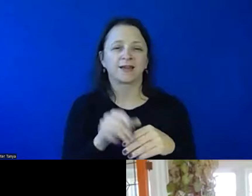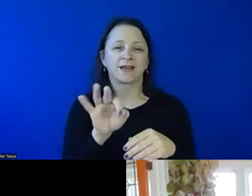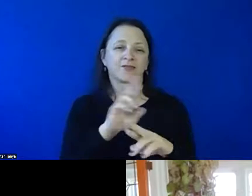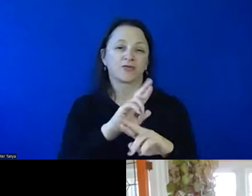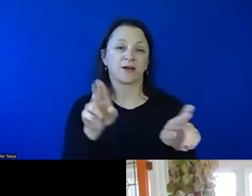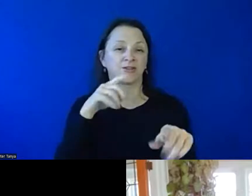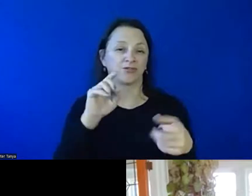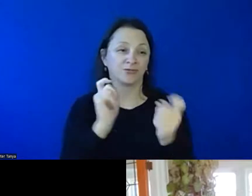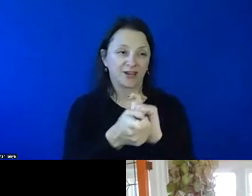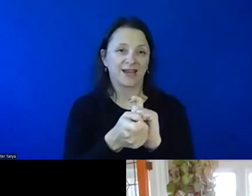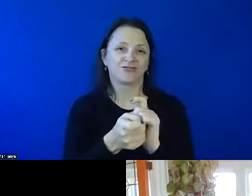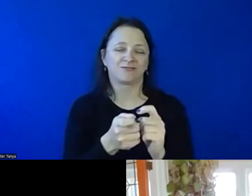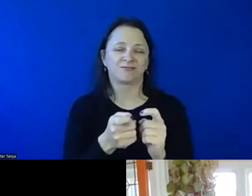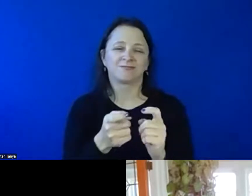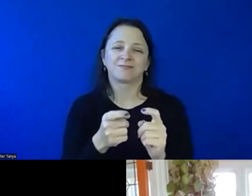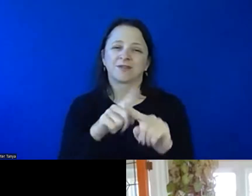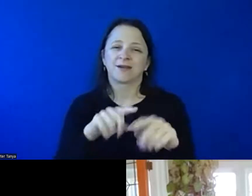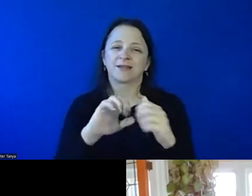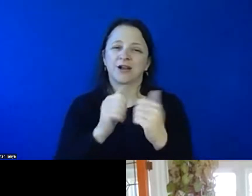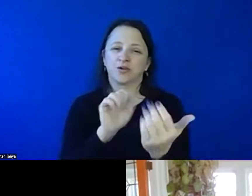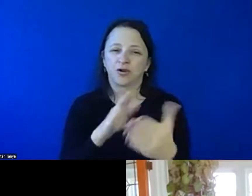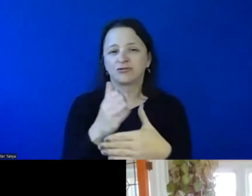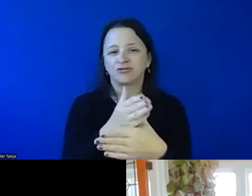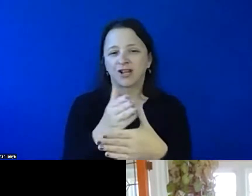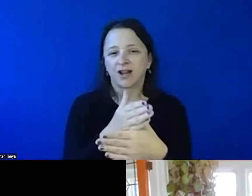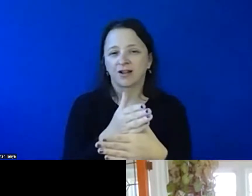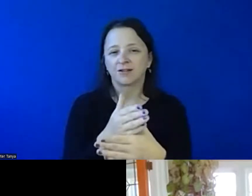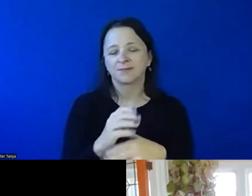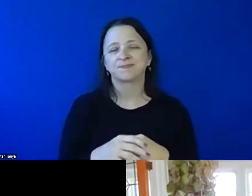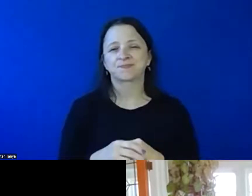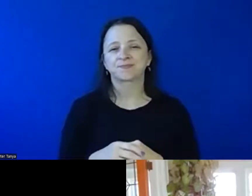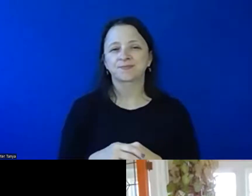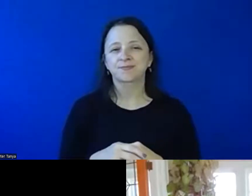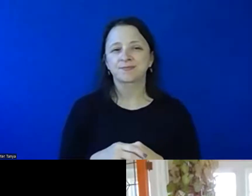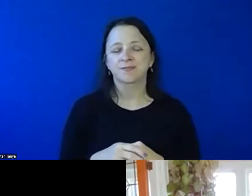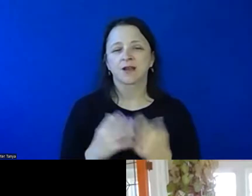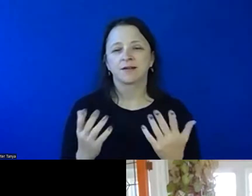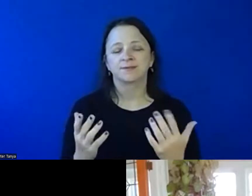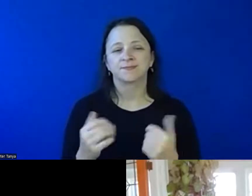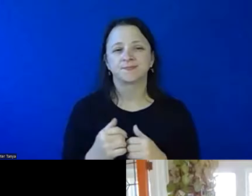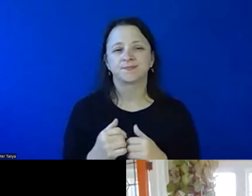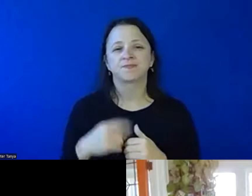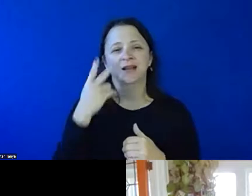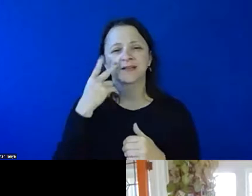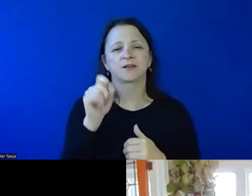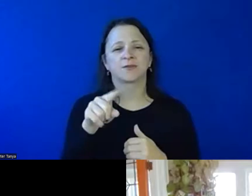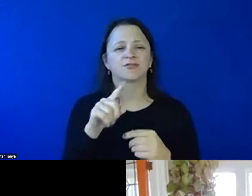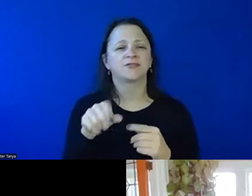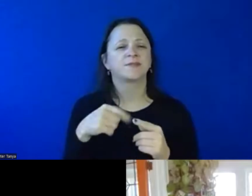some changes might change how those are shared and what they consume. I saw the question